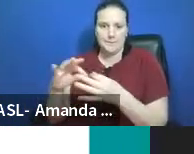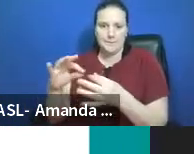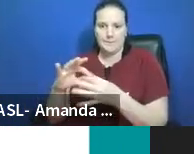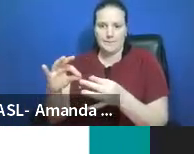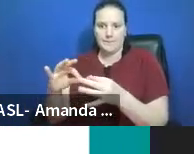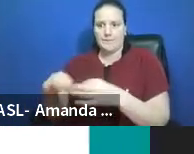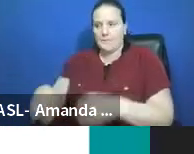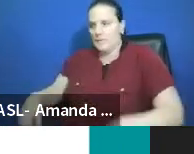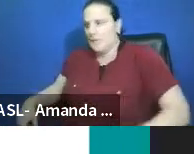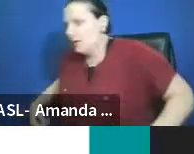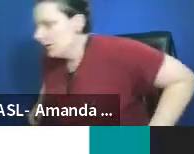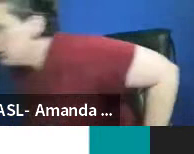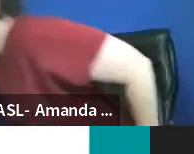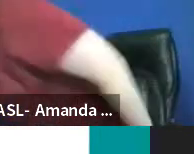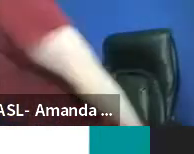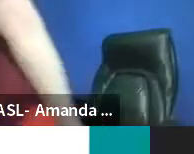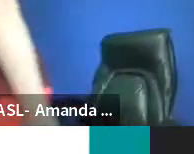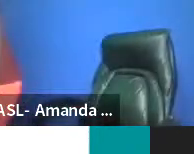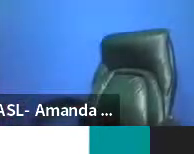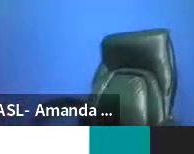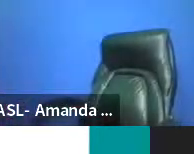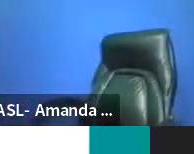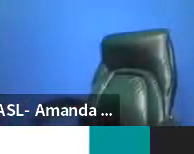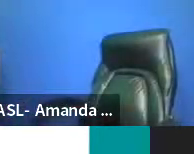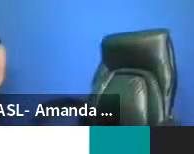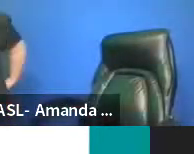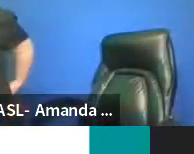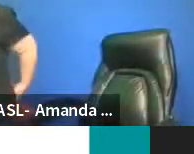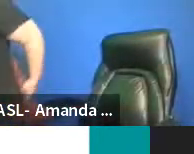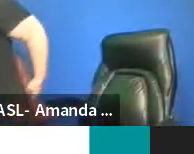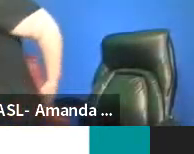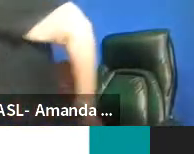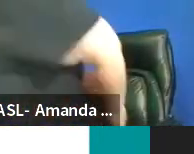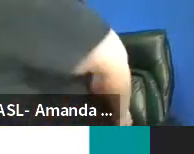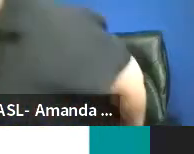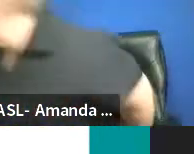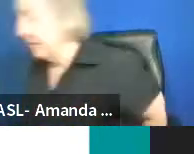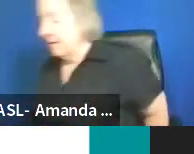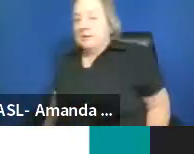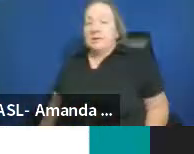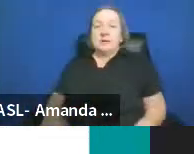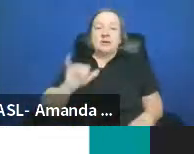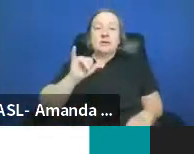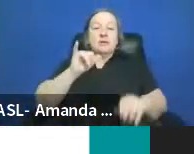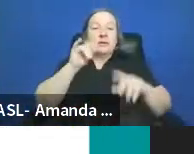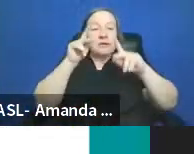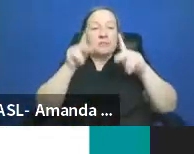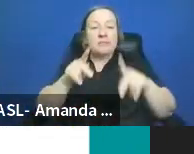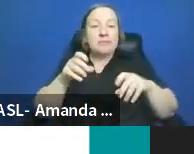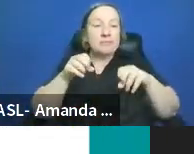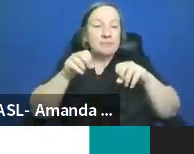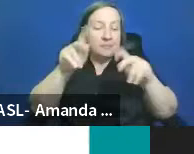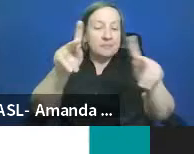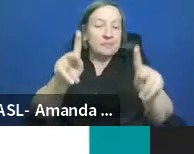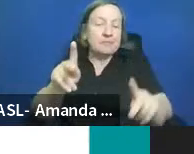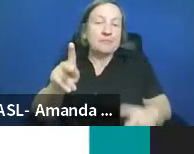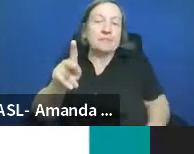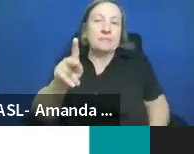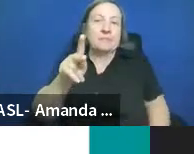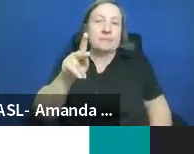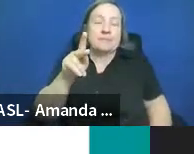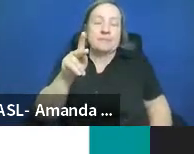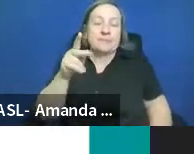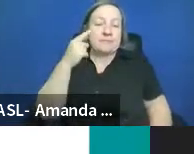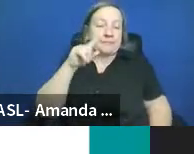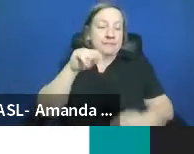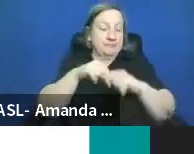Great to see that just overall engagement, period. Those in-person opportunities for